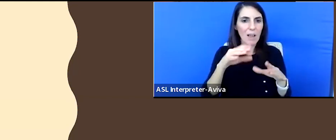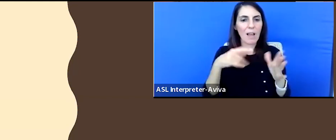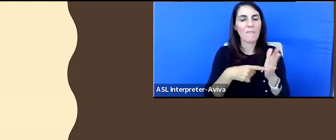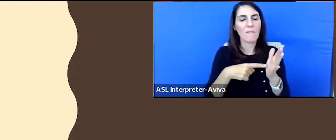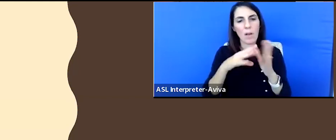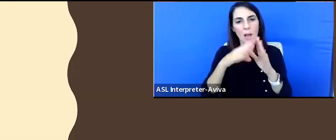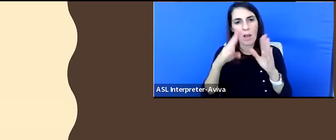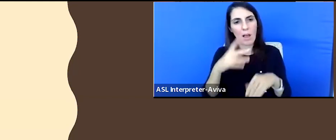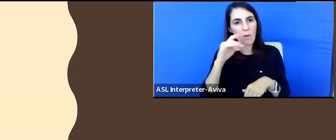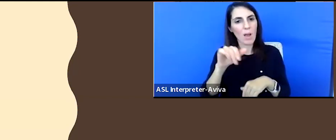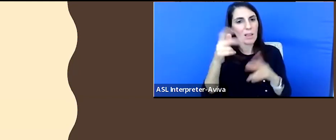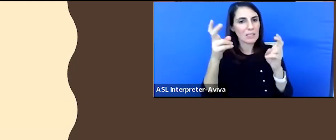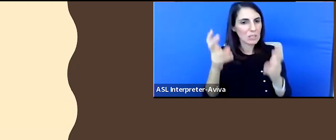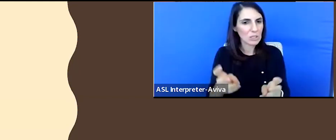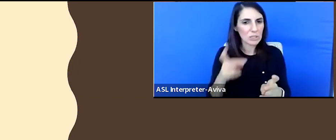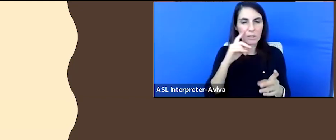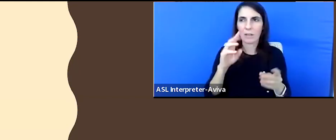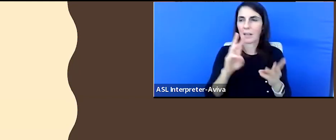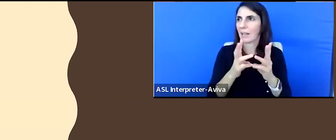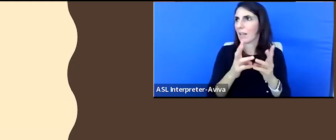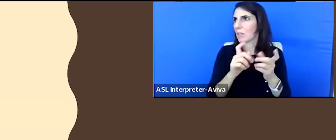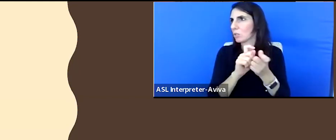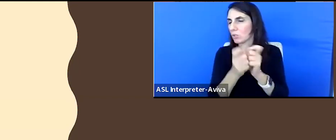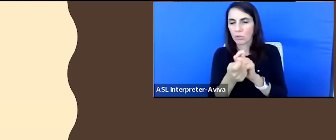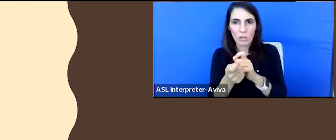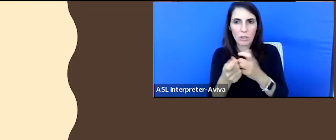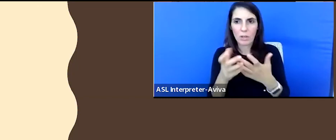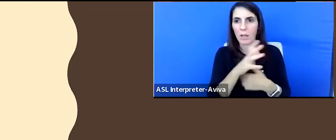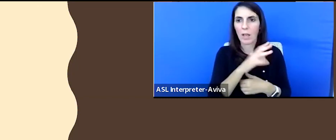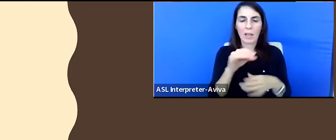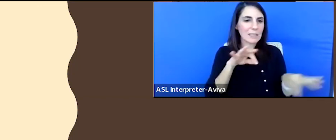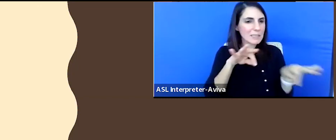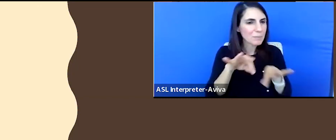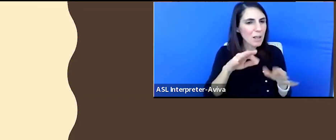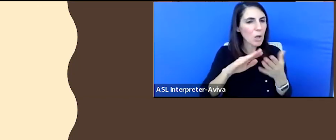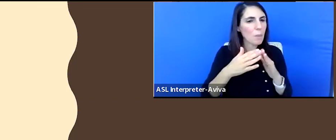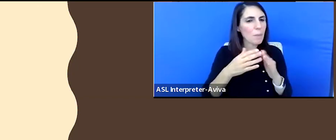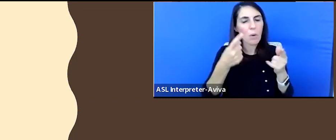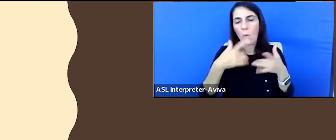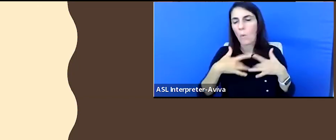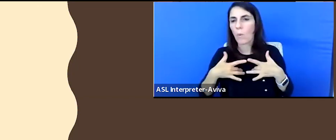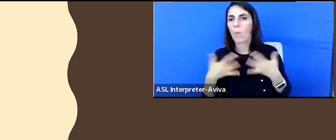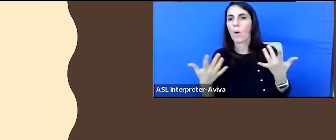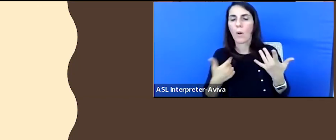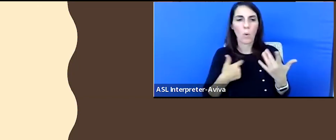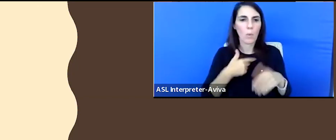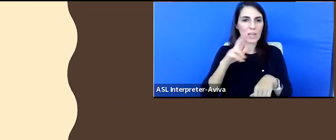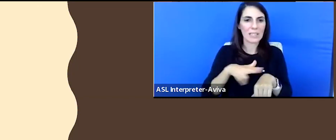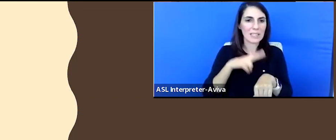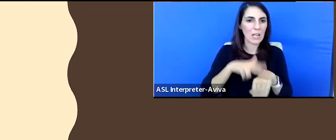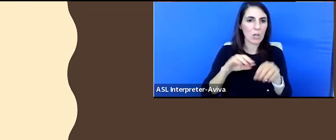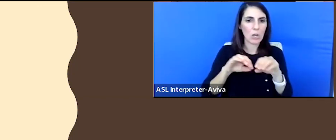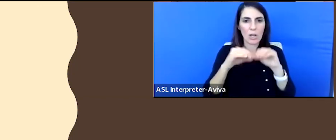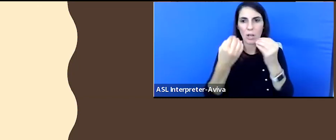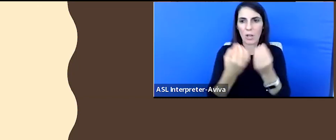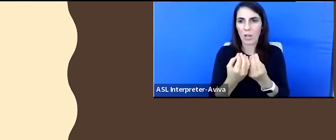and any other issues such as climate change that may need to rise, and explain to the community what's going on so they may benefit. We are a national organization as well as